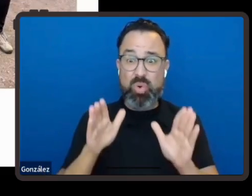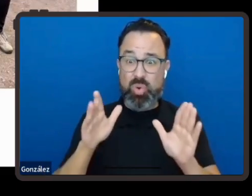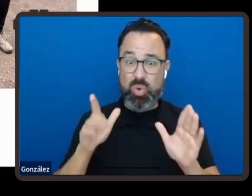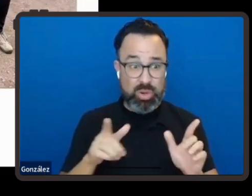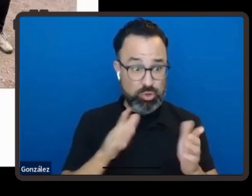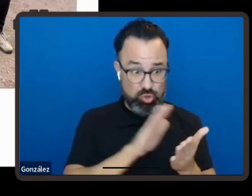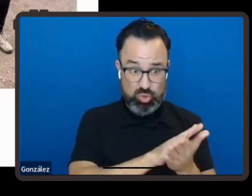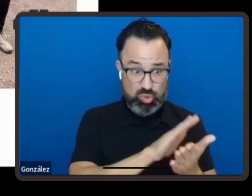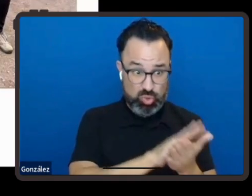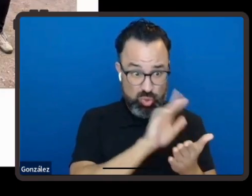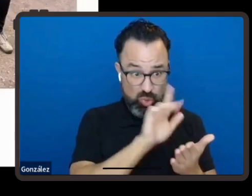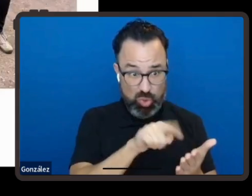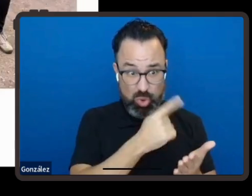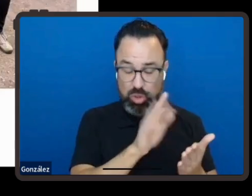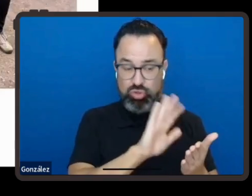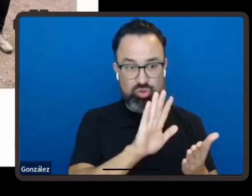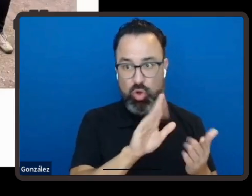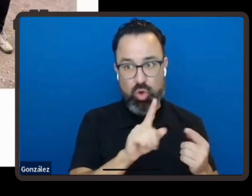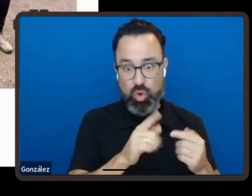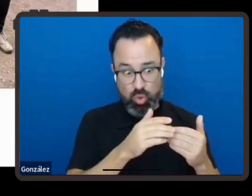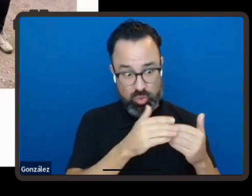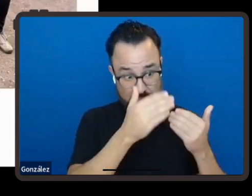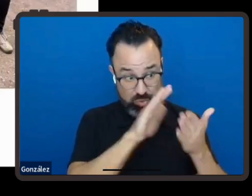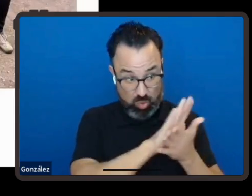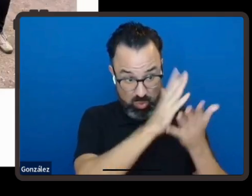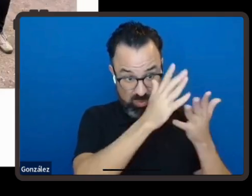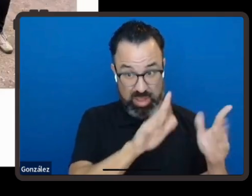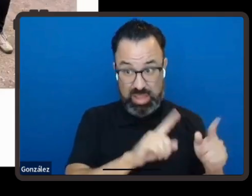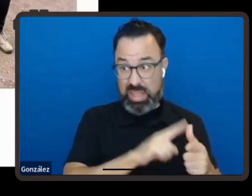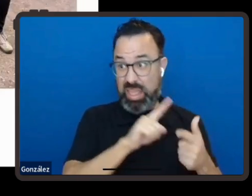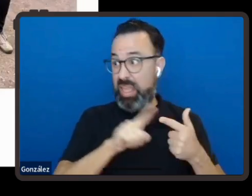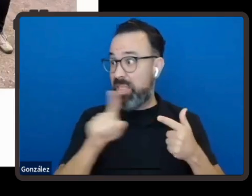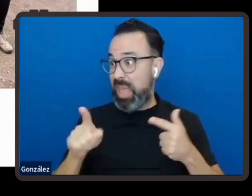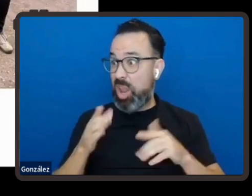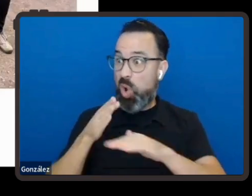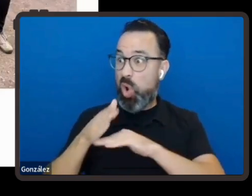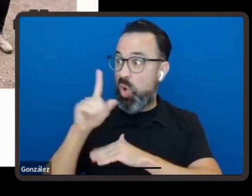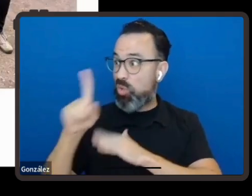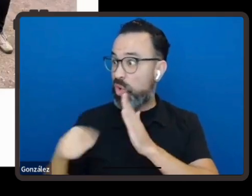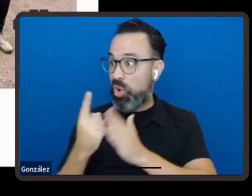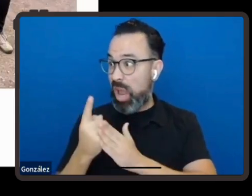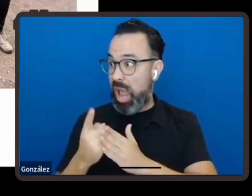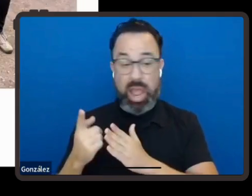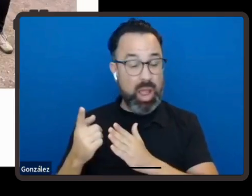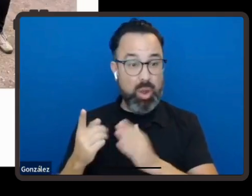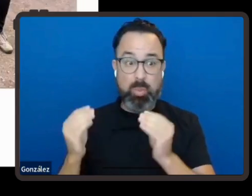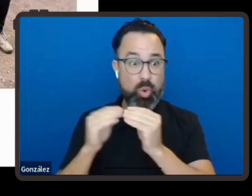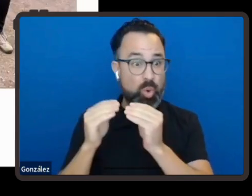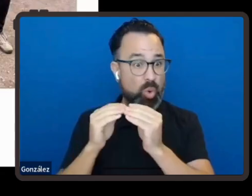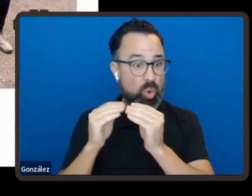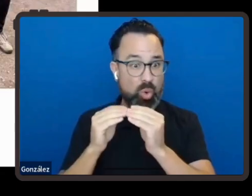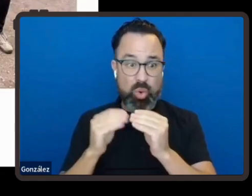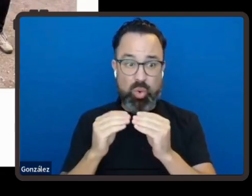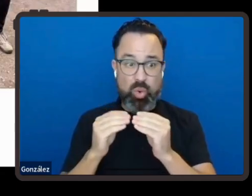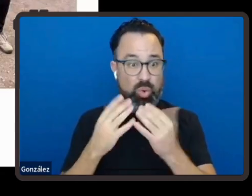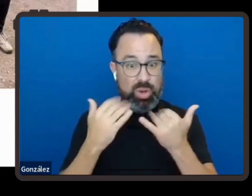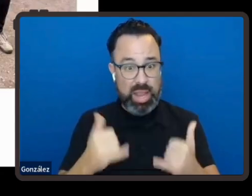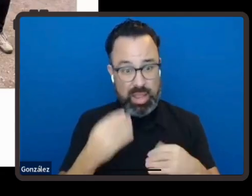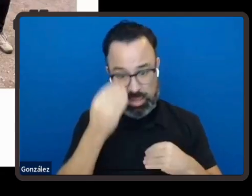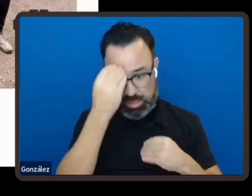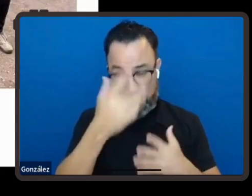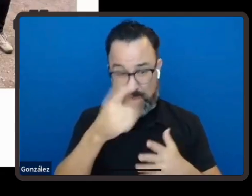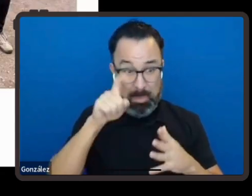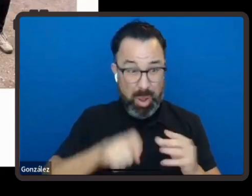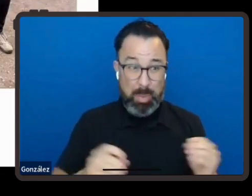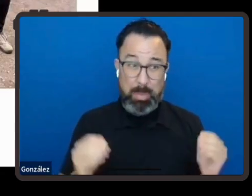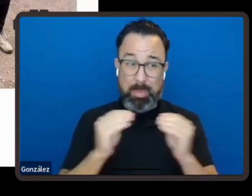I start them with an hour. Now I don't start any 20 minutes anymore. I said split it into little lots. You've got to be doing